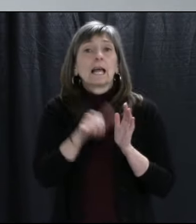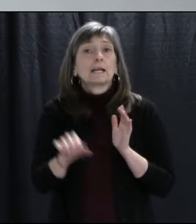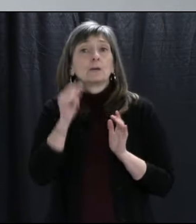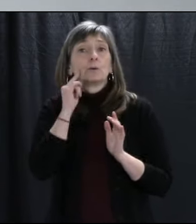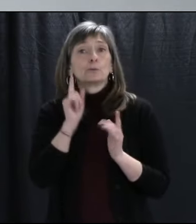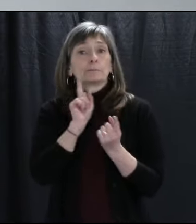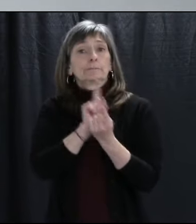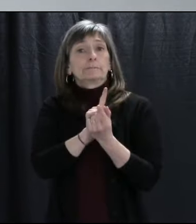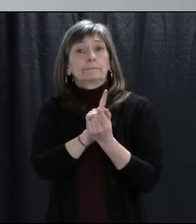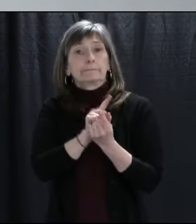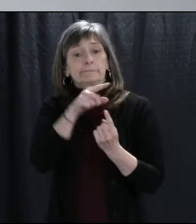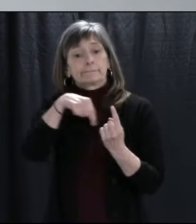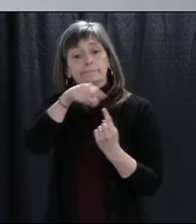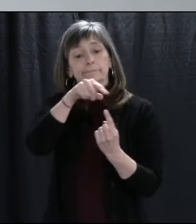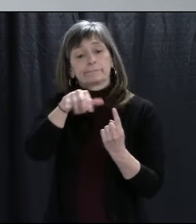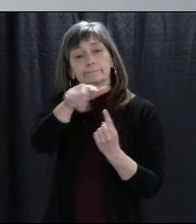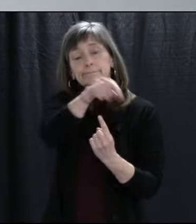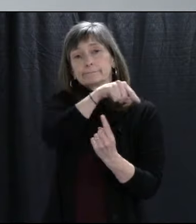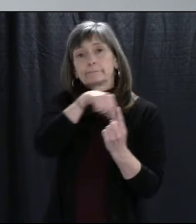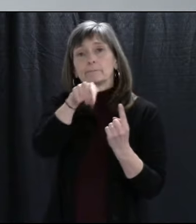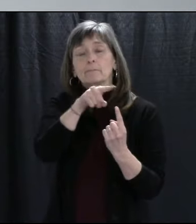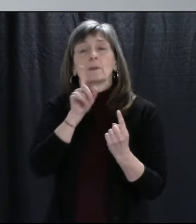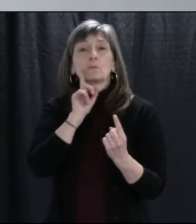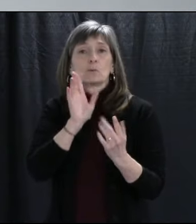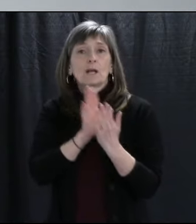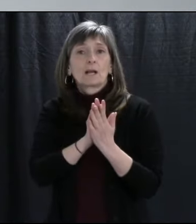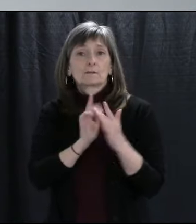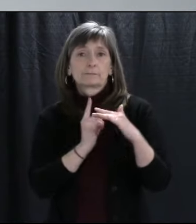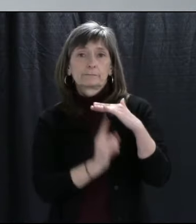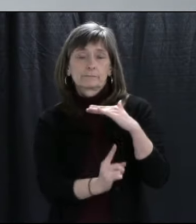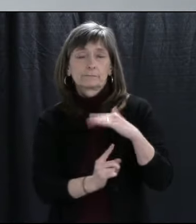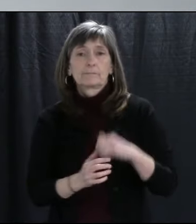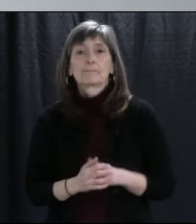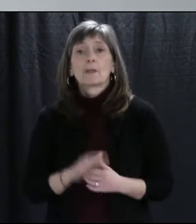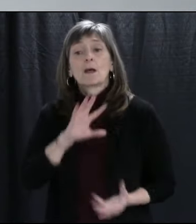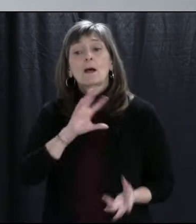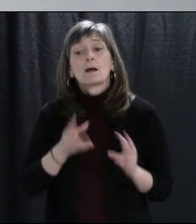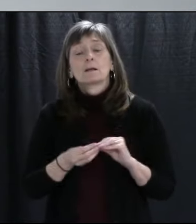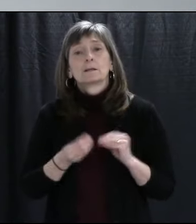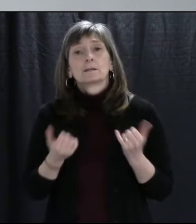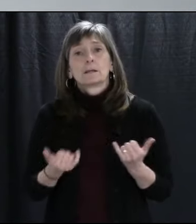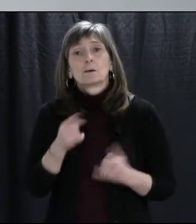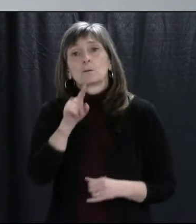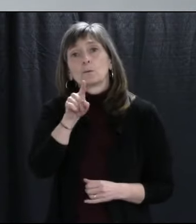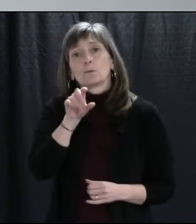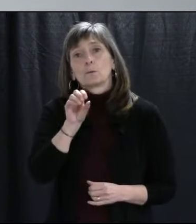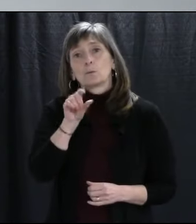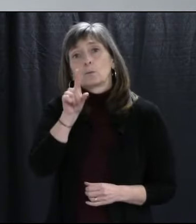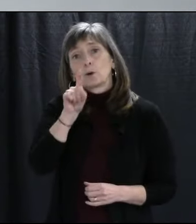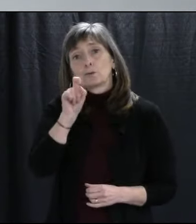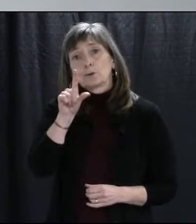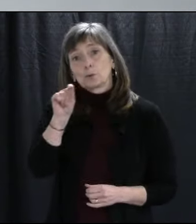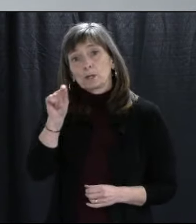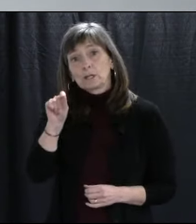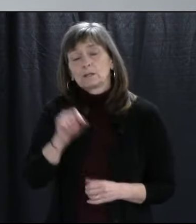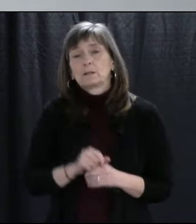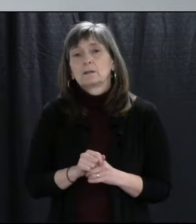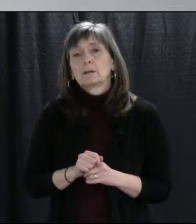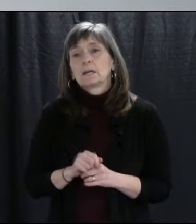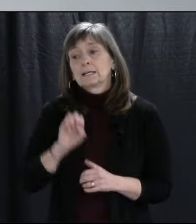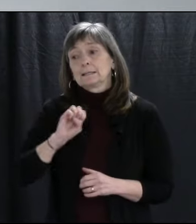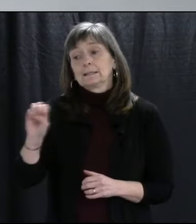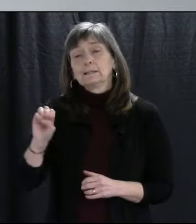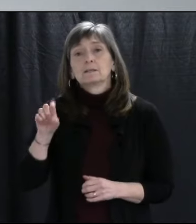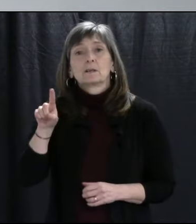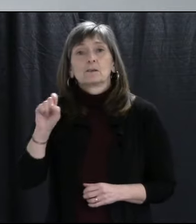quarantine. This brings our total number of cases to 120. That includes 111 cases in